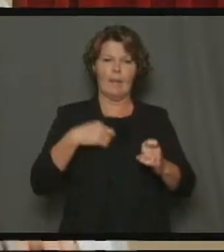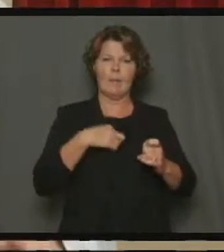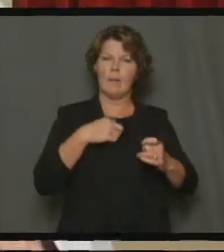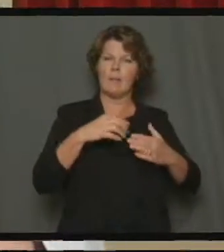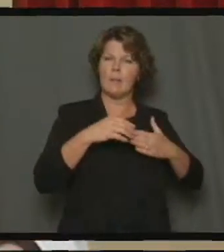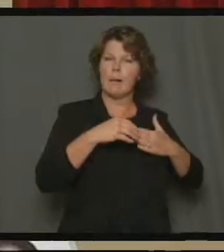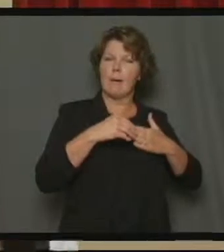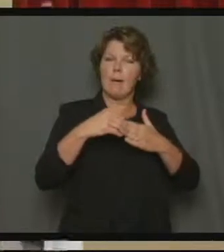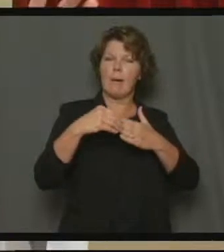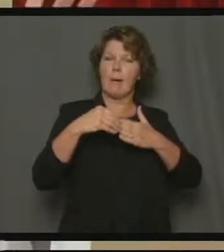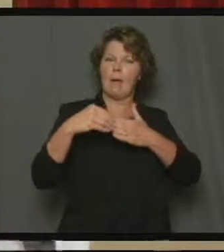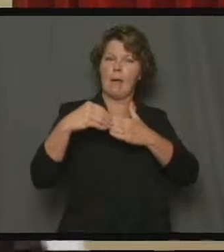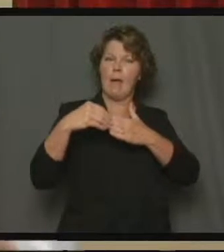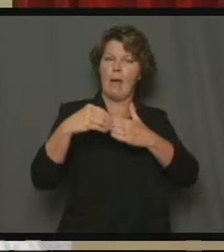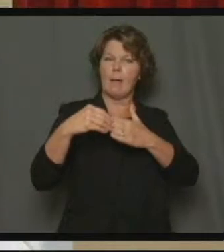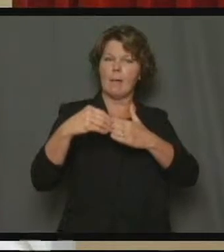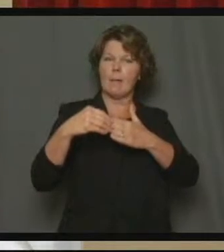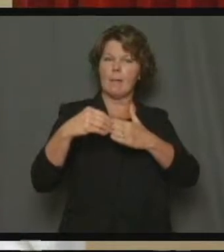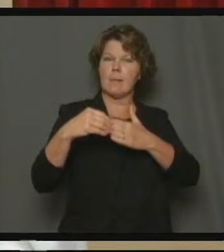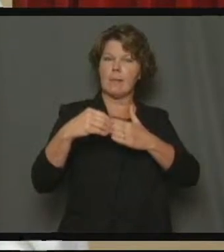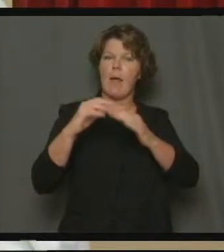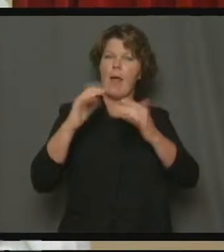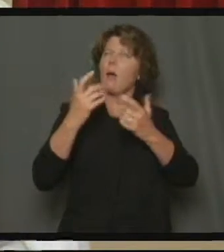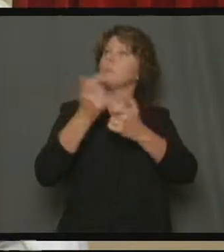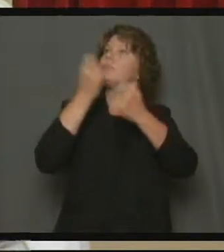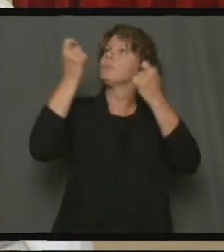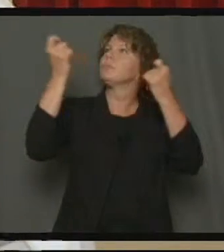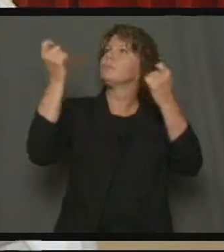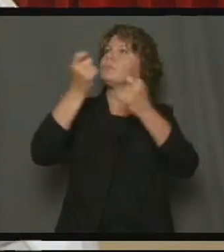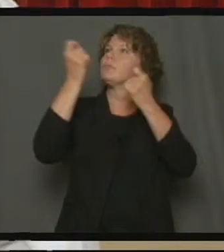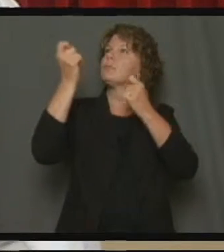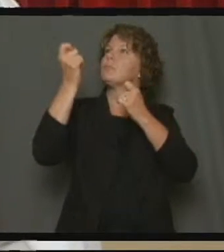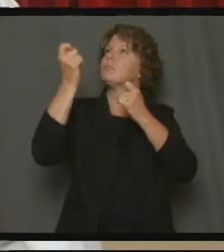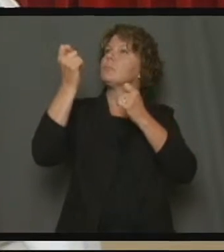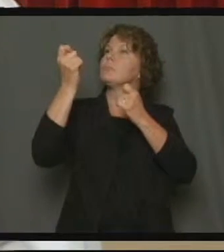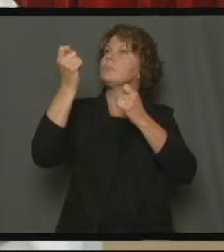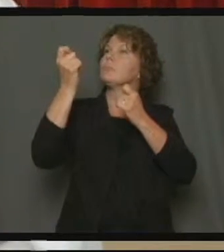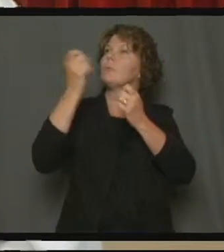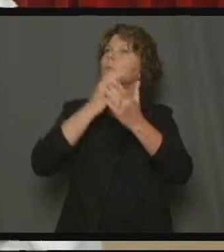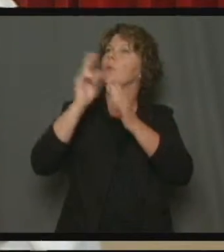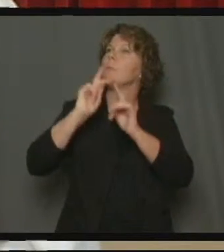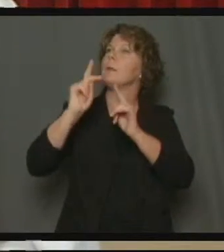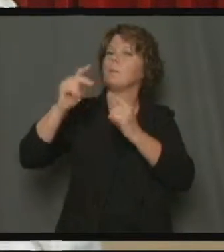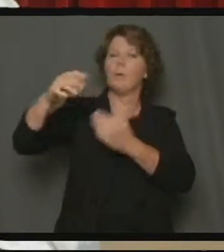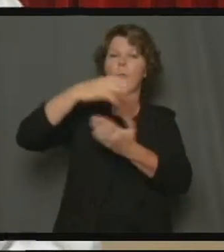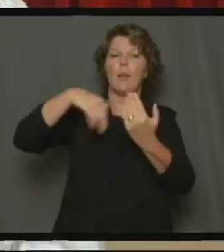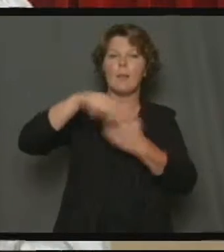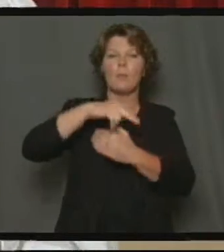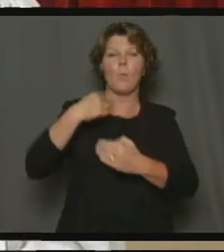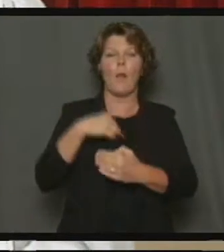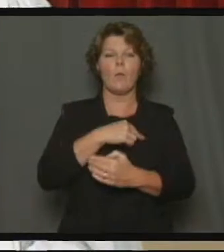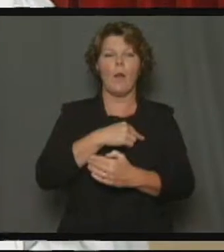guidance in how we are to celebrate the saints who surround us, especially on